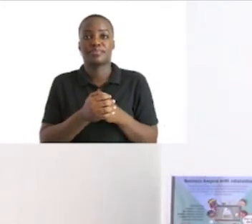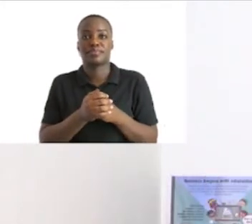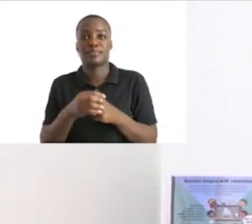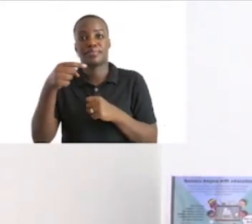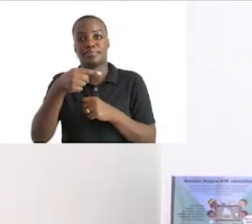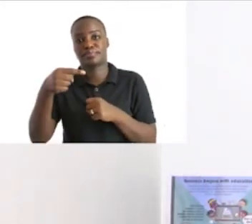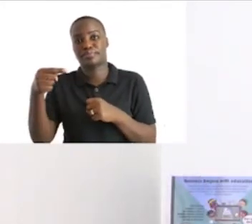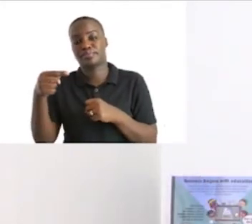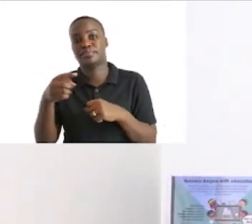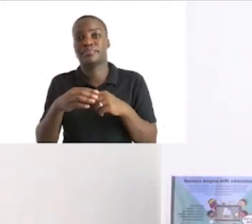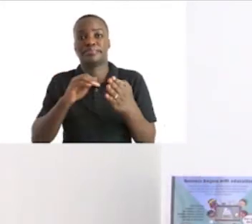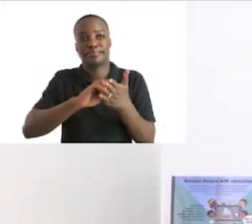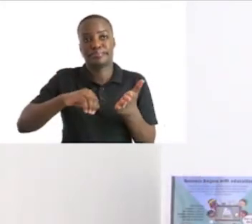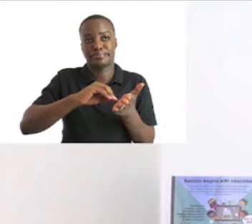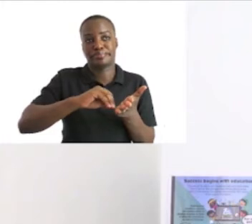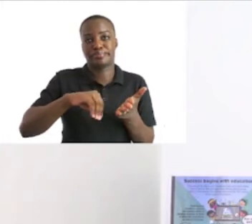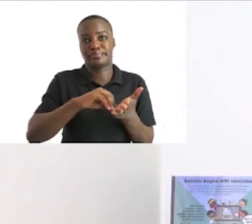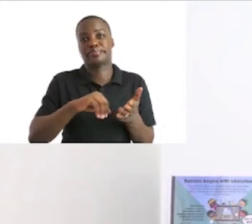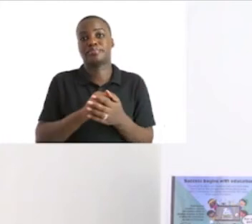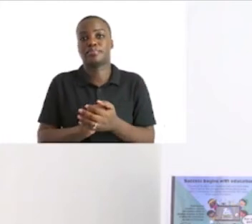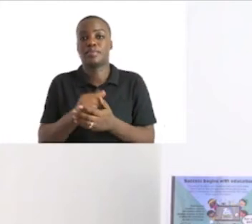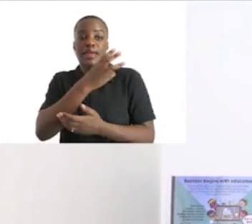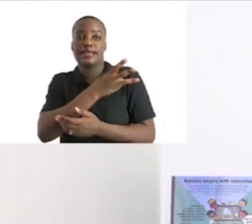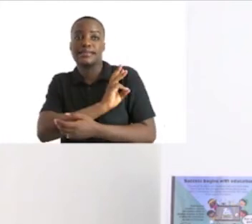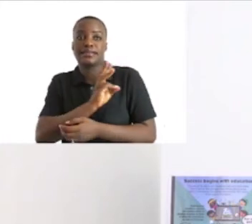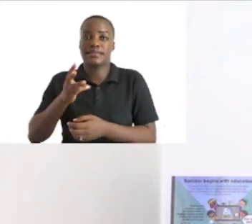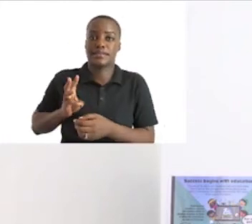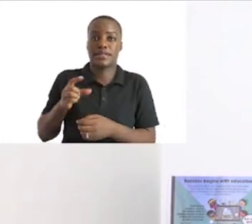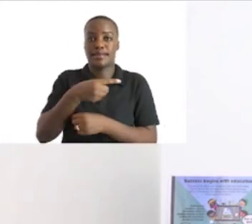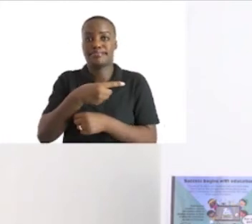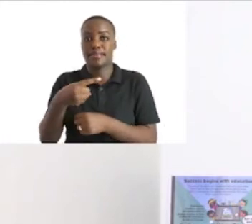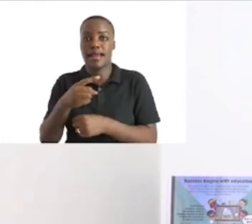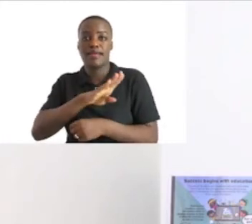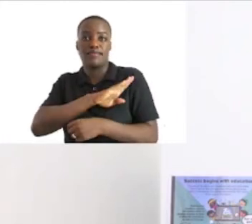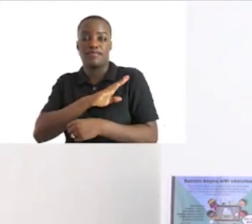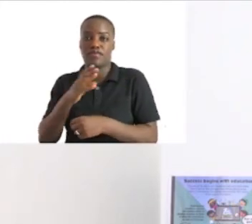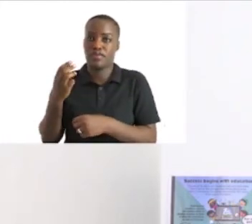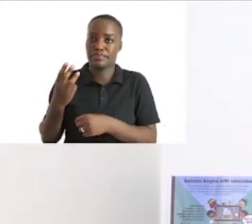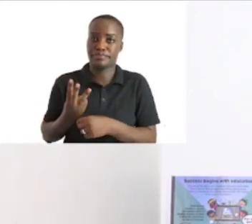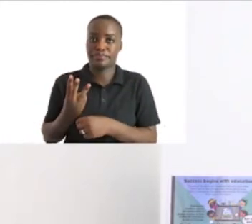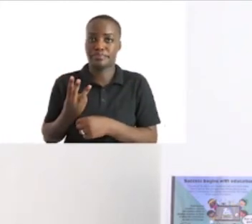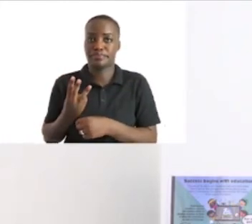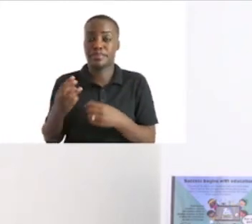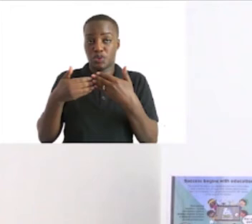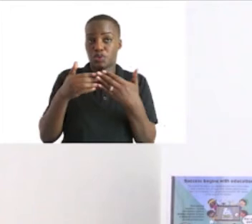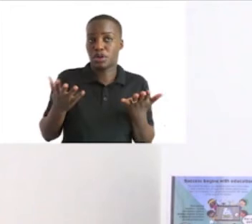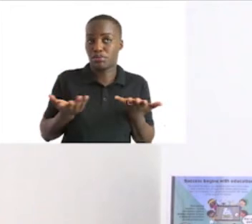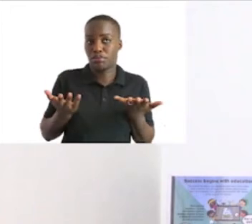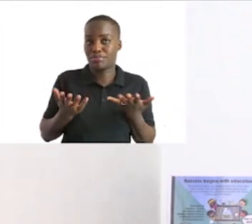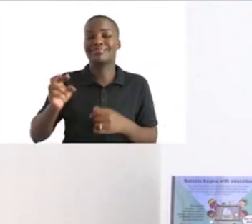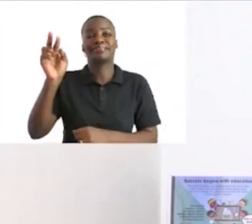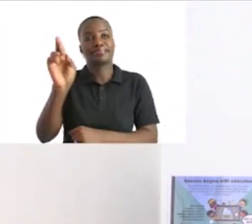one. Here we have 66 minus 43. But we are going to start